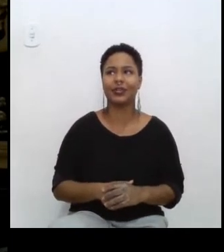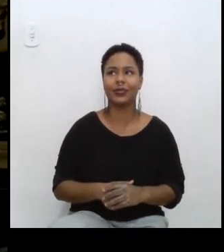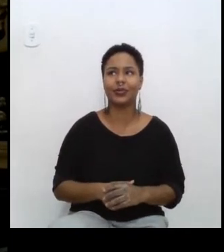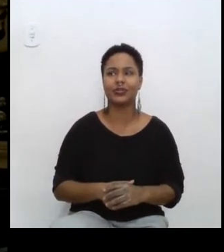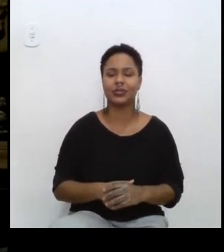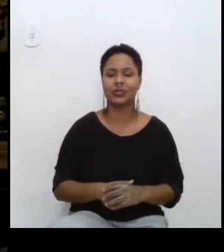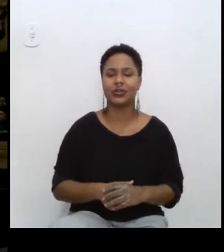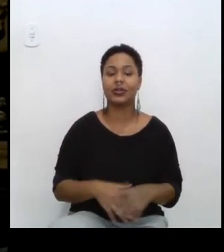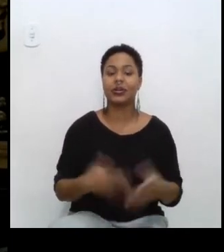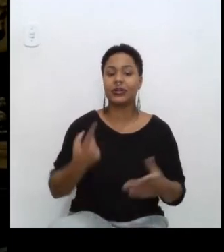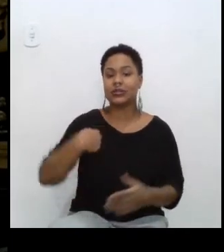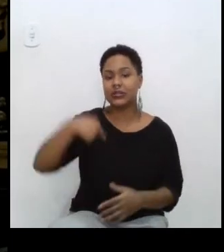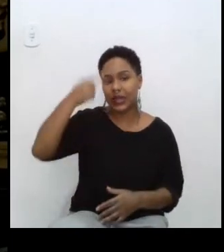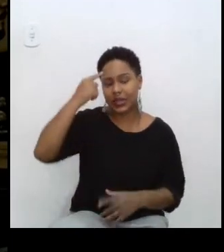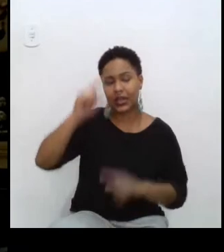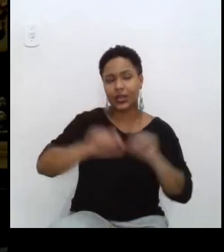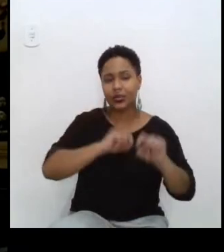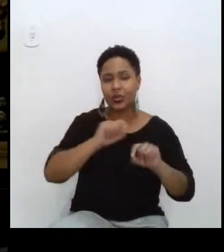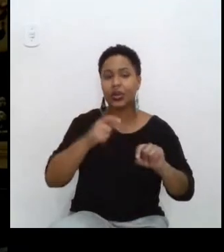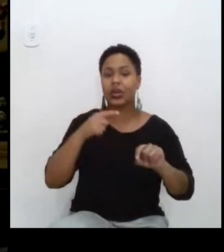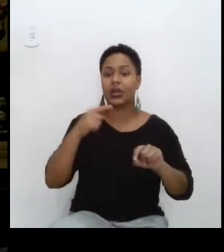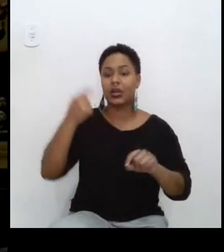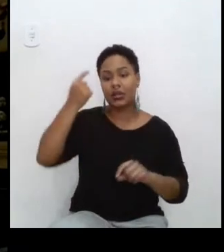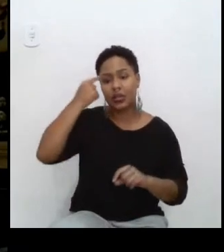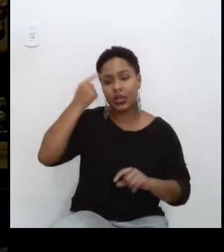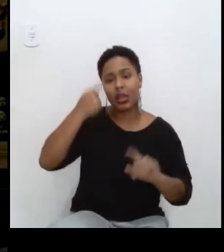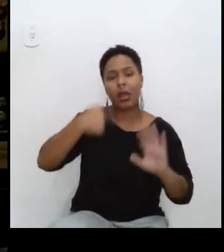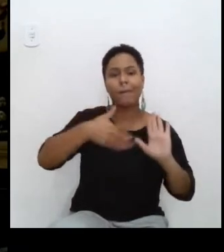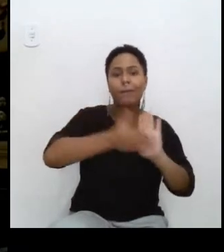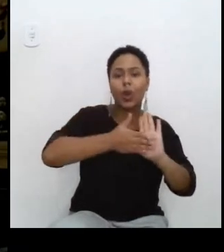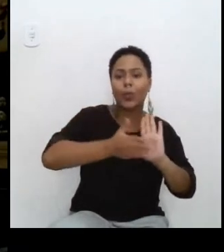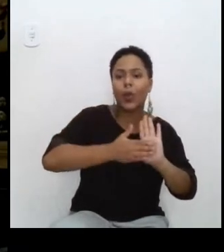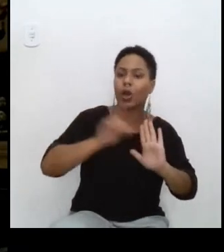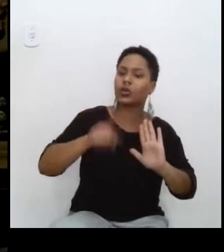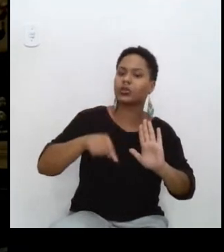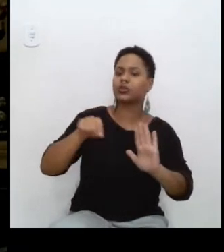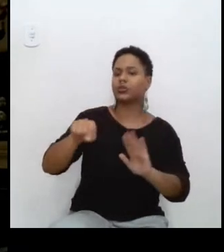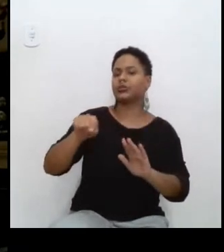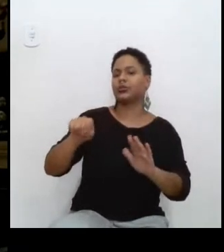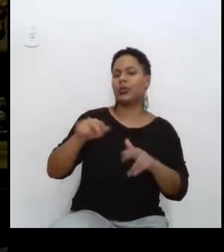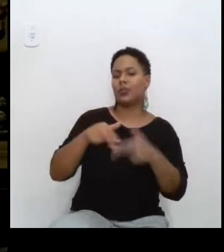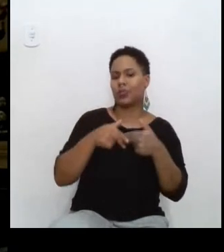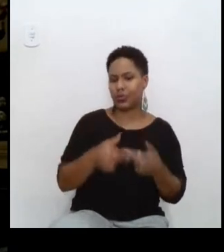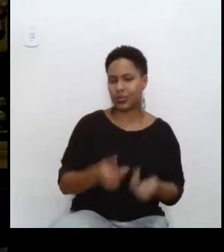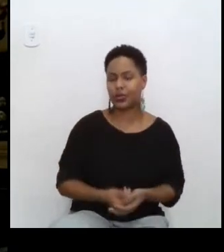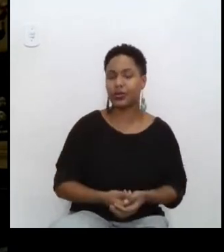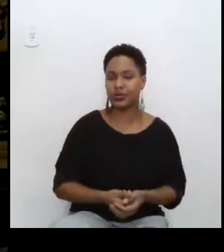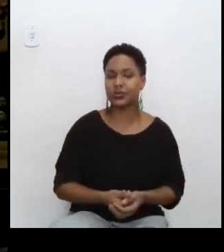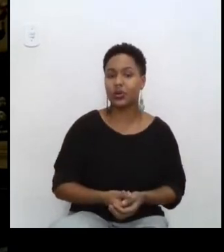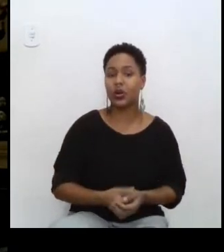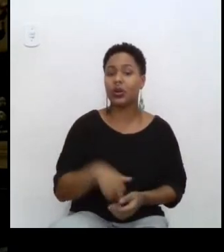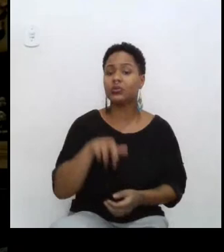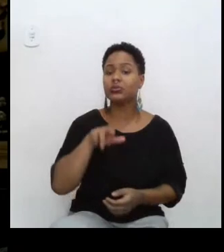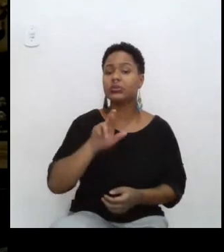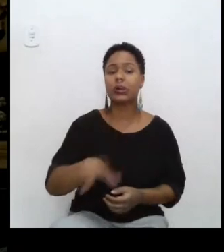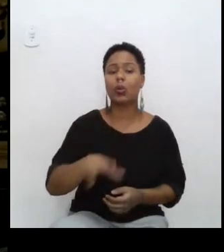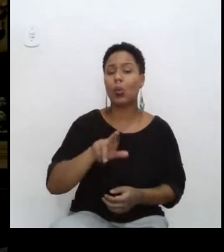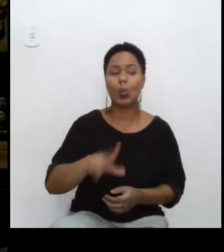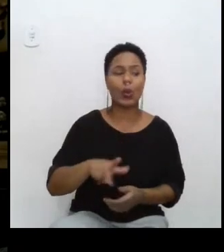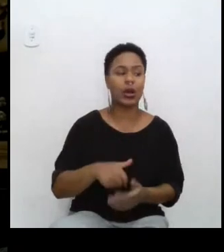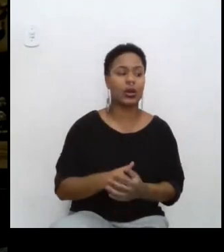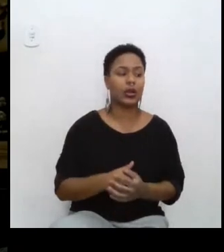e os mesmos datacenter pretende fumantes performing well